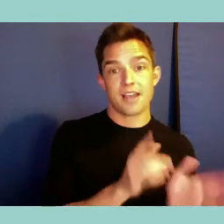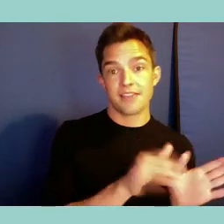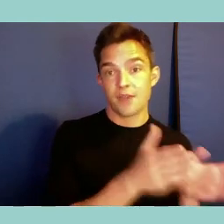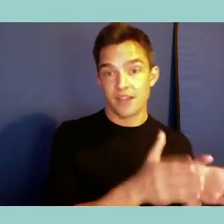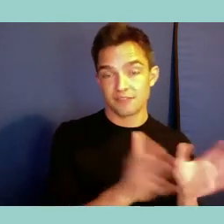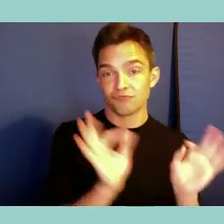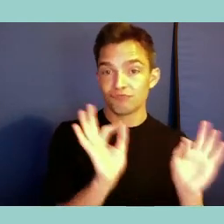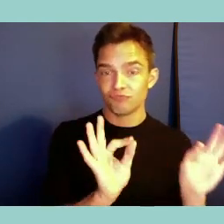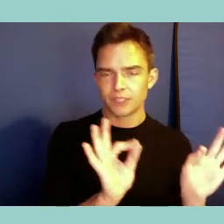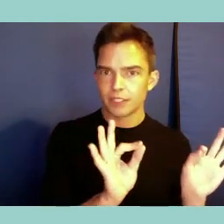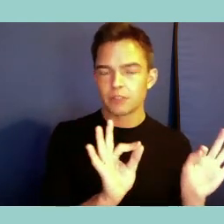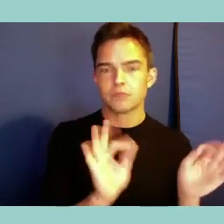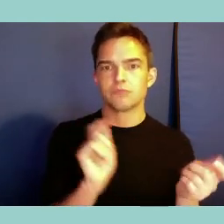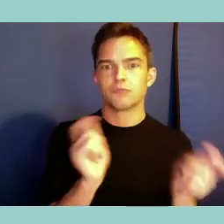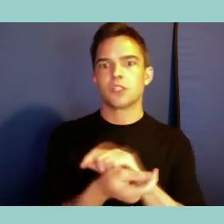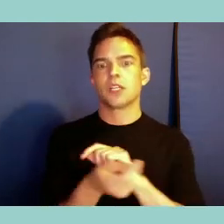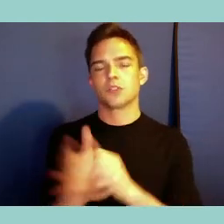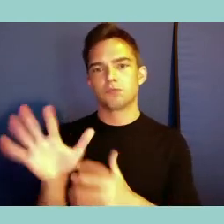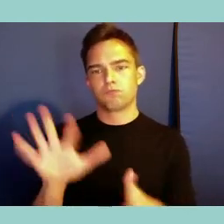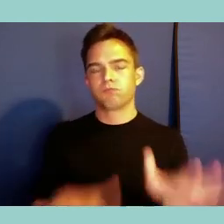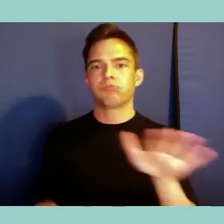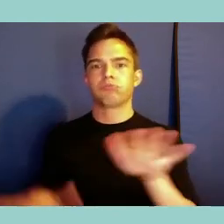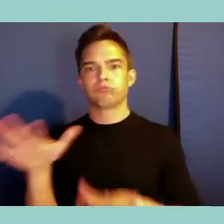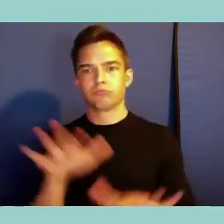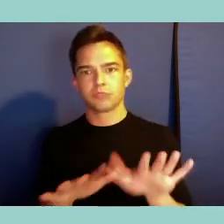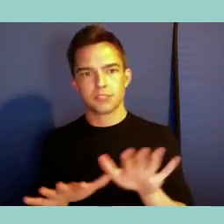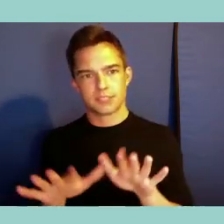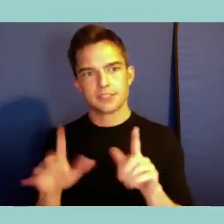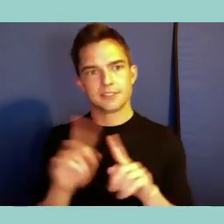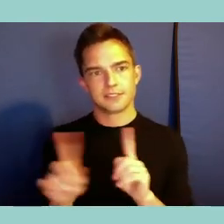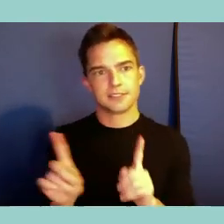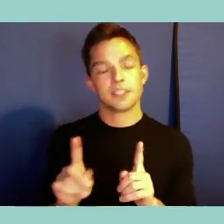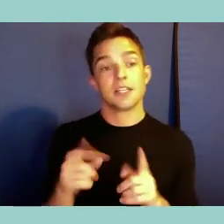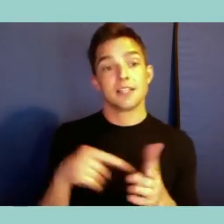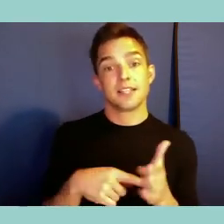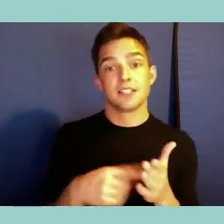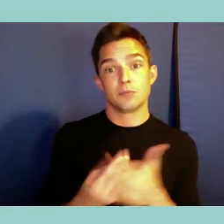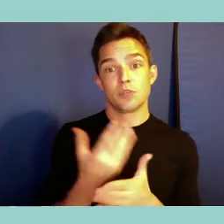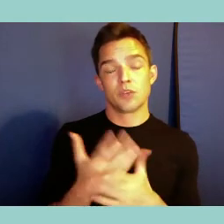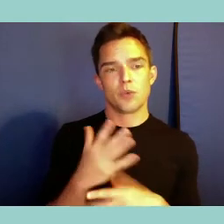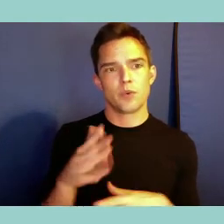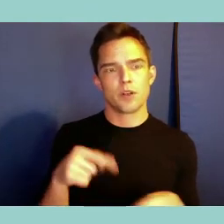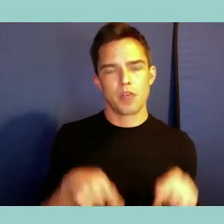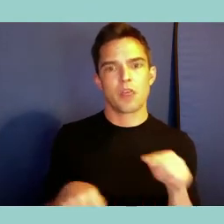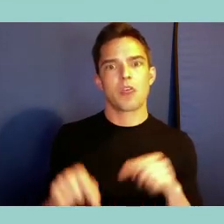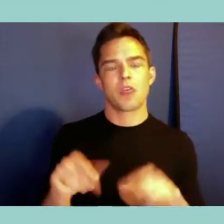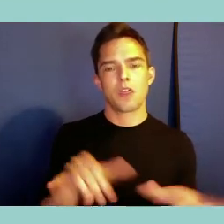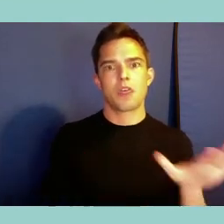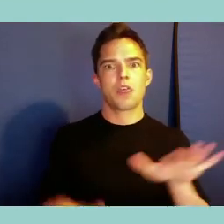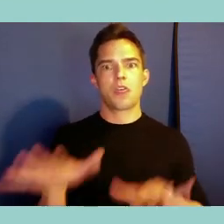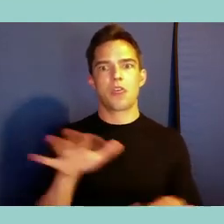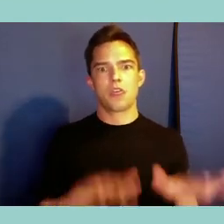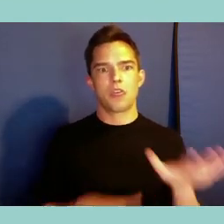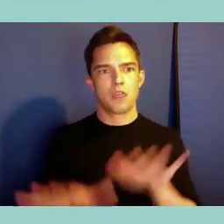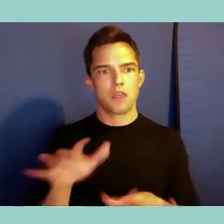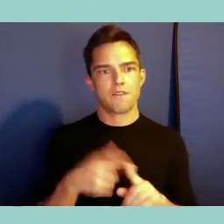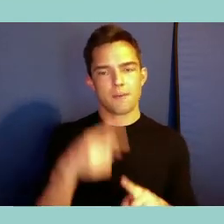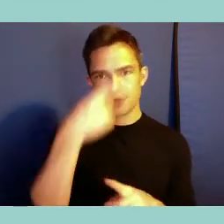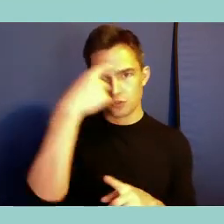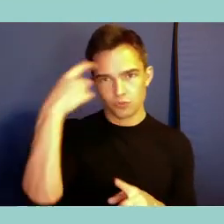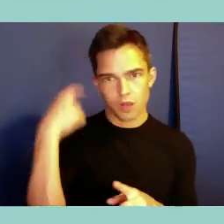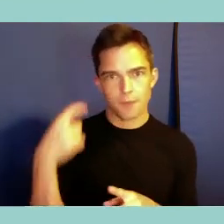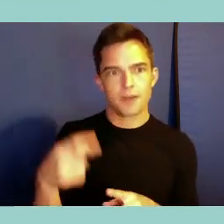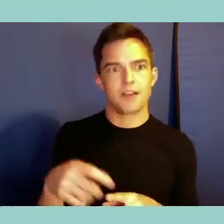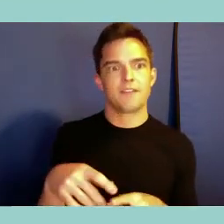and the next they are another. This past spring, we were reeling here in Minneapolis, reeling from the trauma of